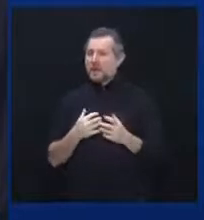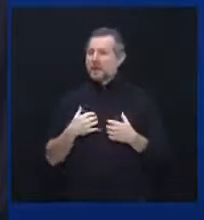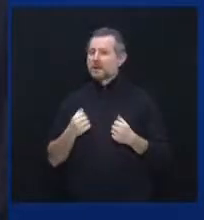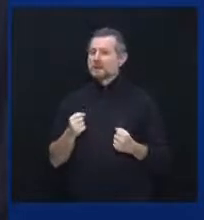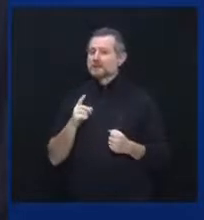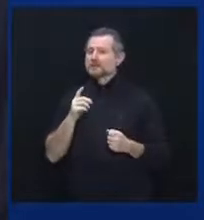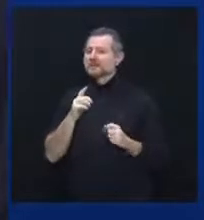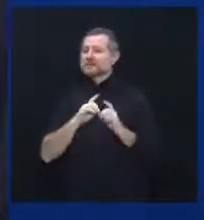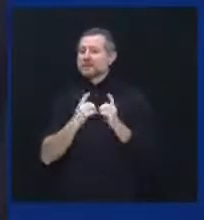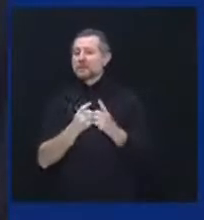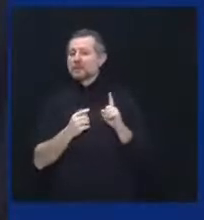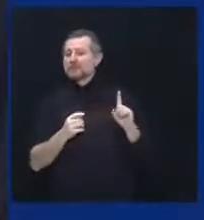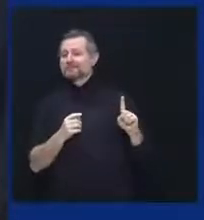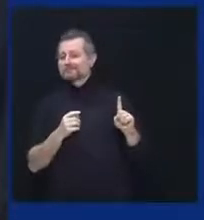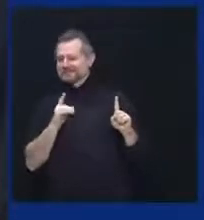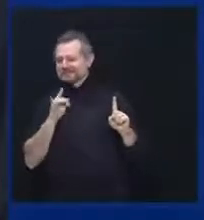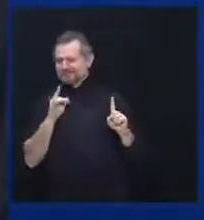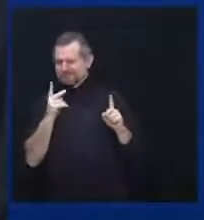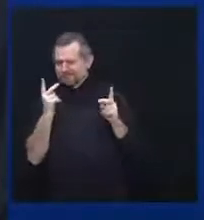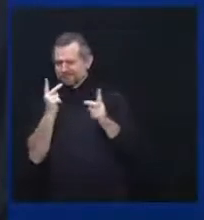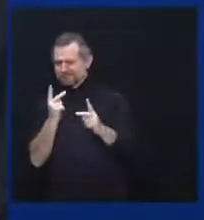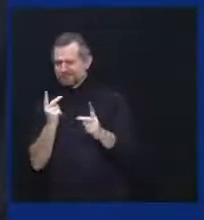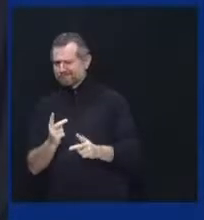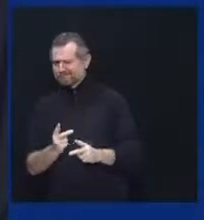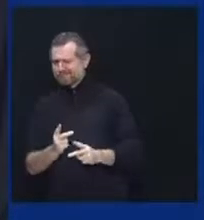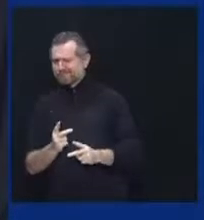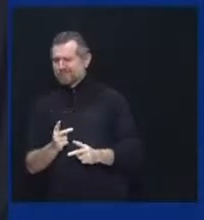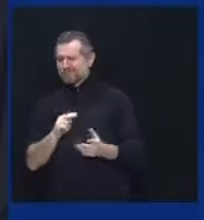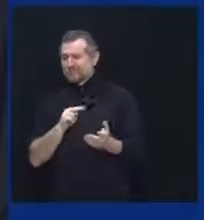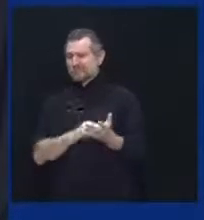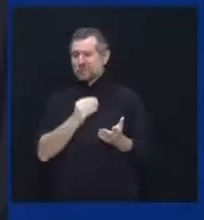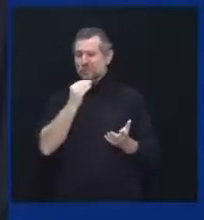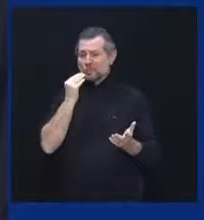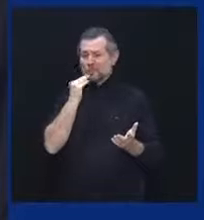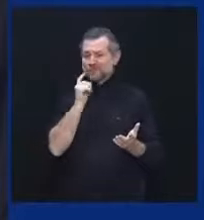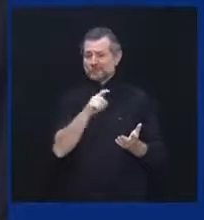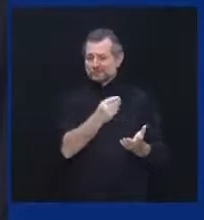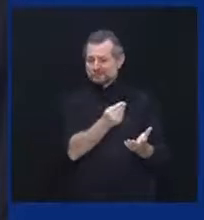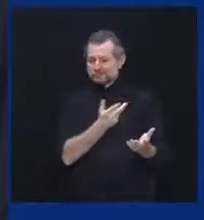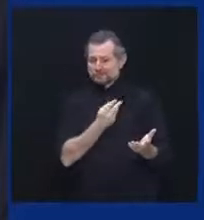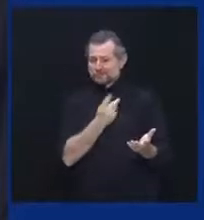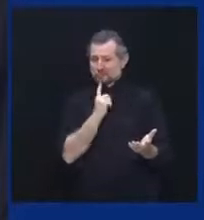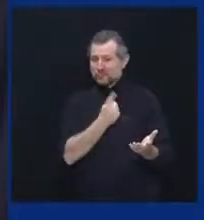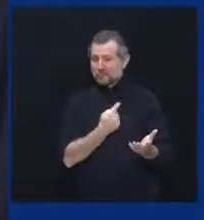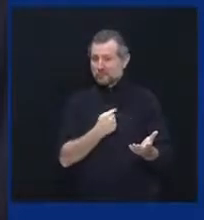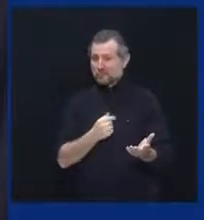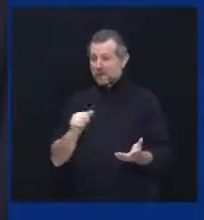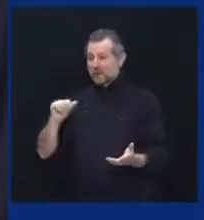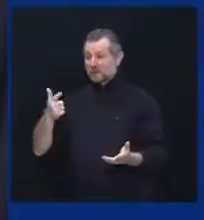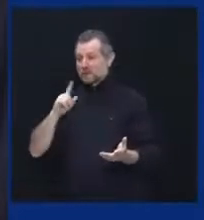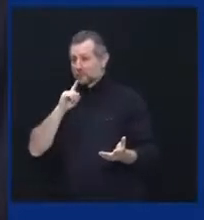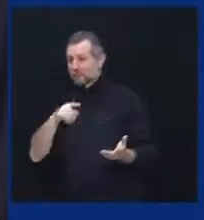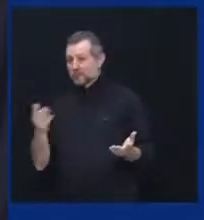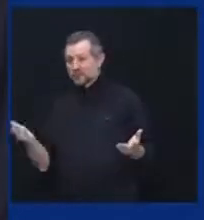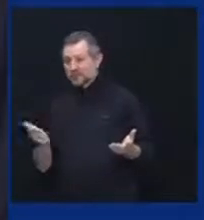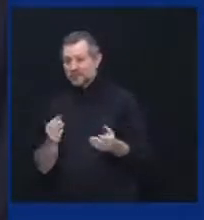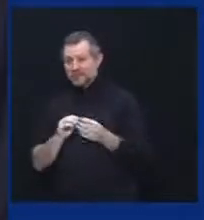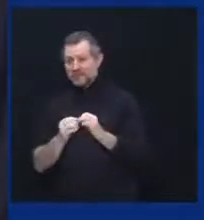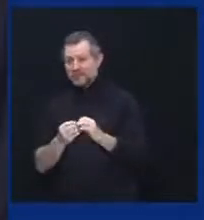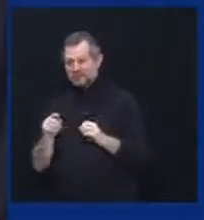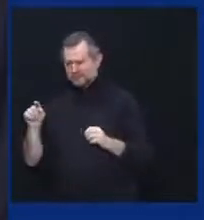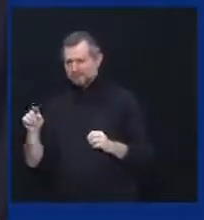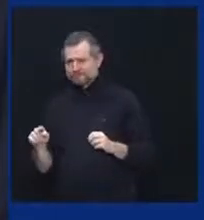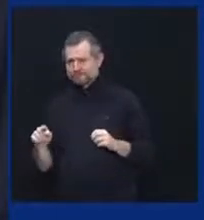was correlating, because you have to get that from the nursing homes. And the report also says the information from nursing homes is